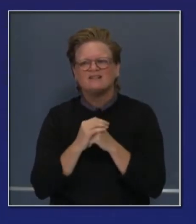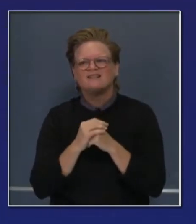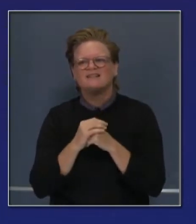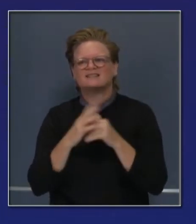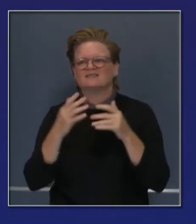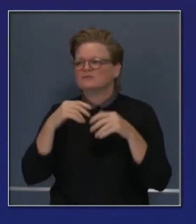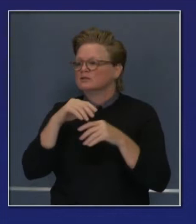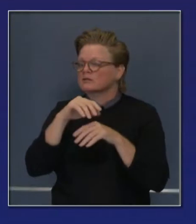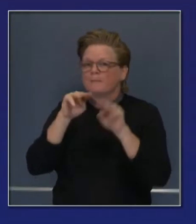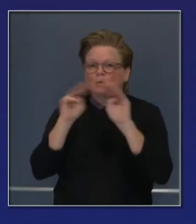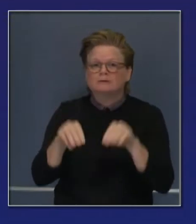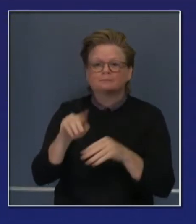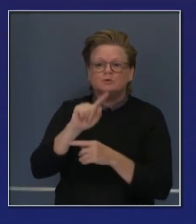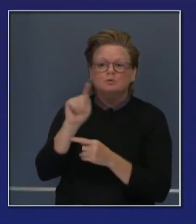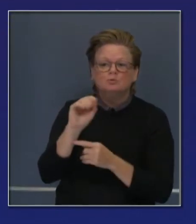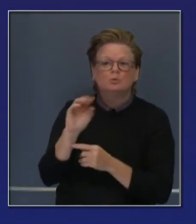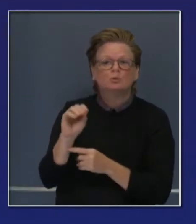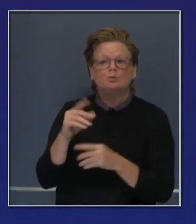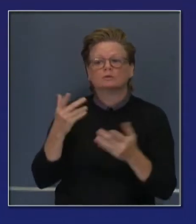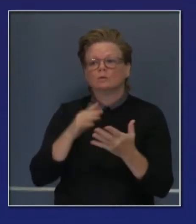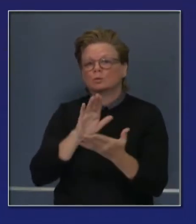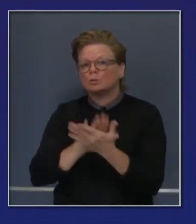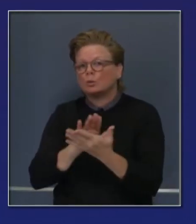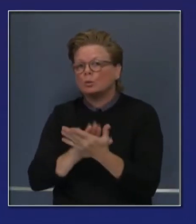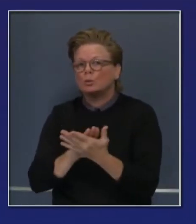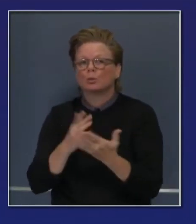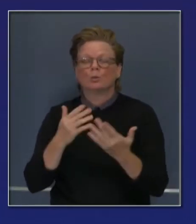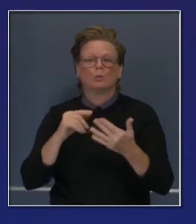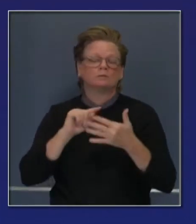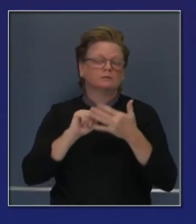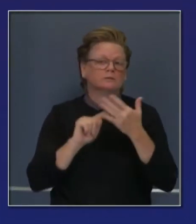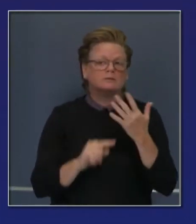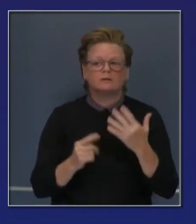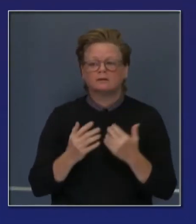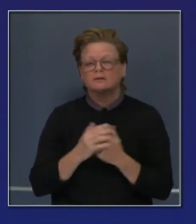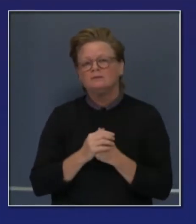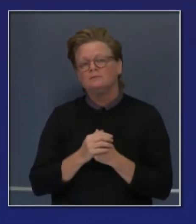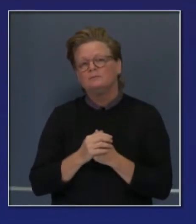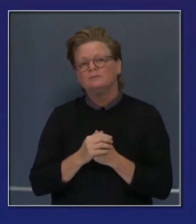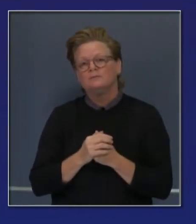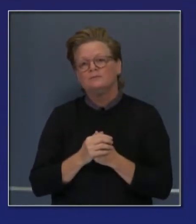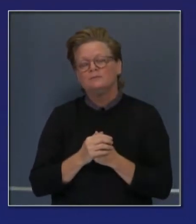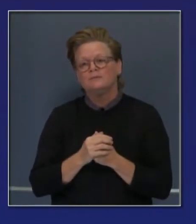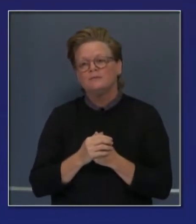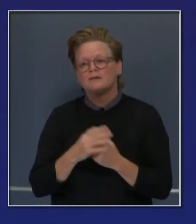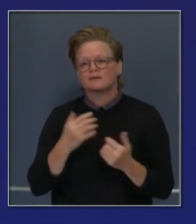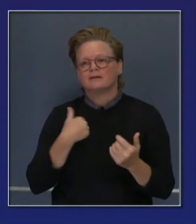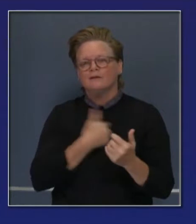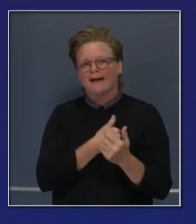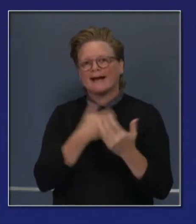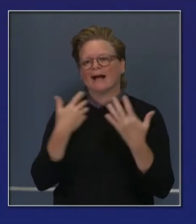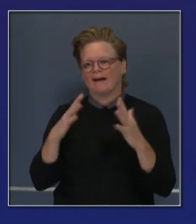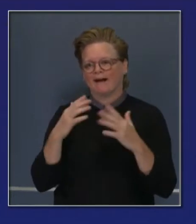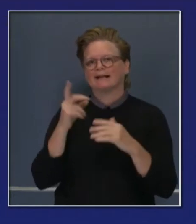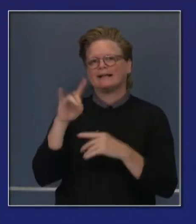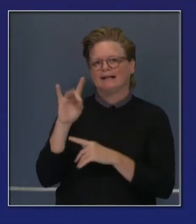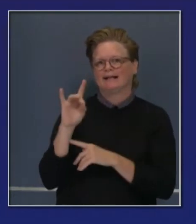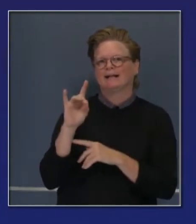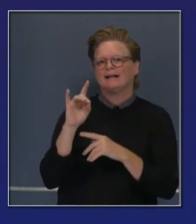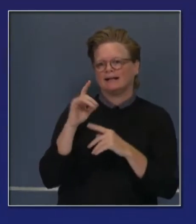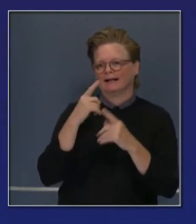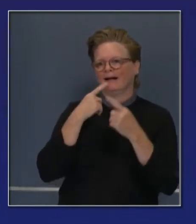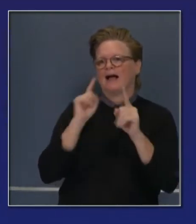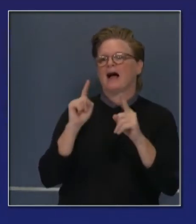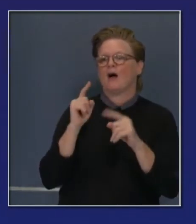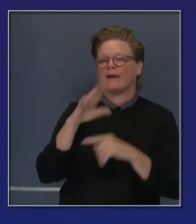we put out guidance and said counties that came off the county data monitoring list, really pegged to what is